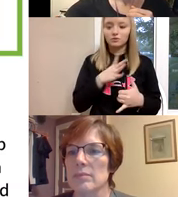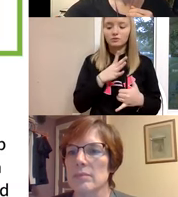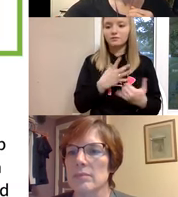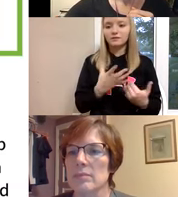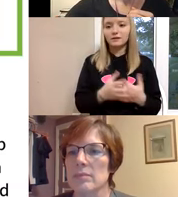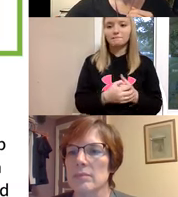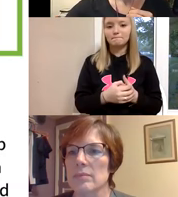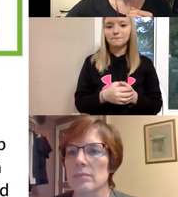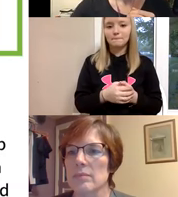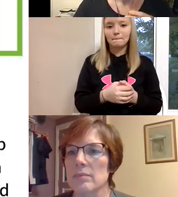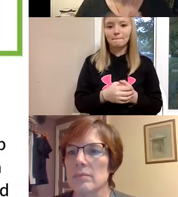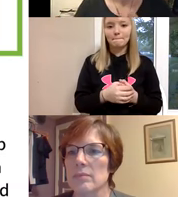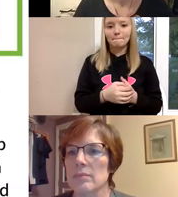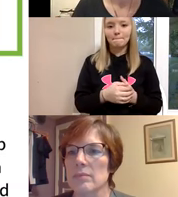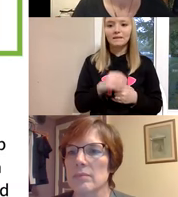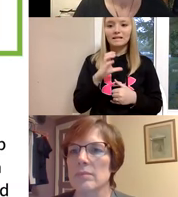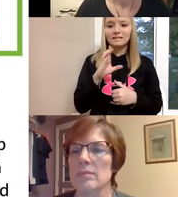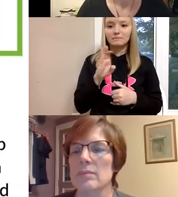And CBD is one of them.